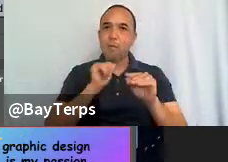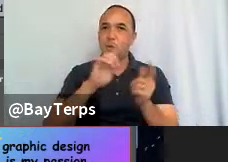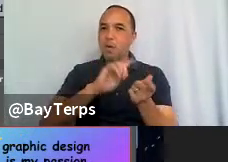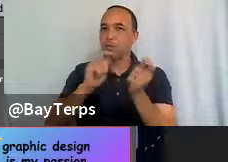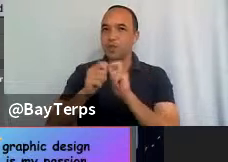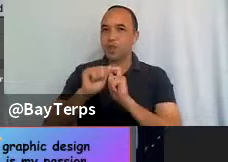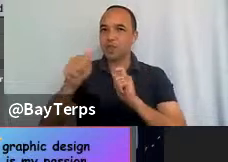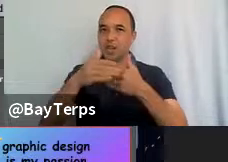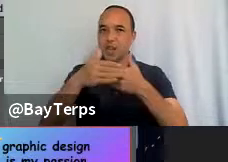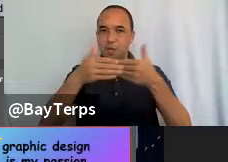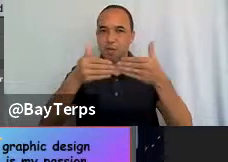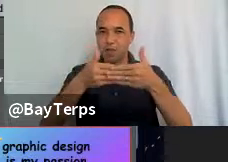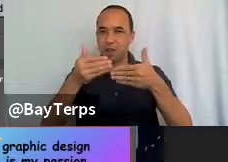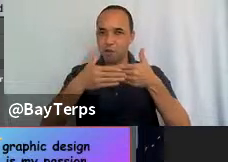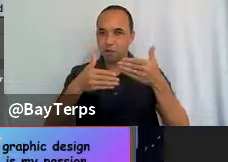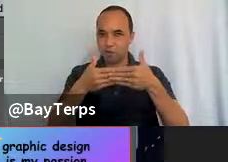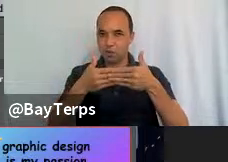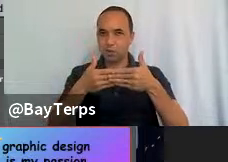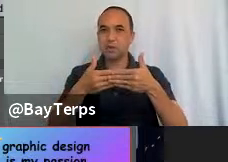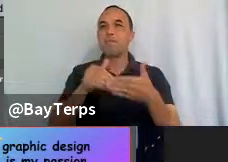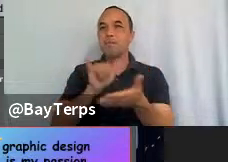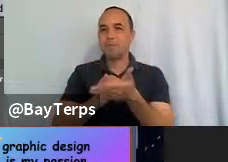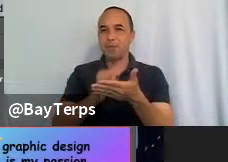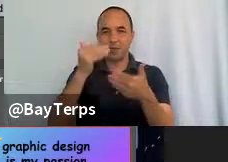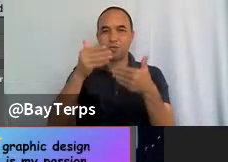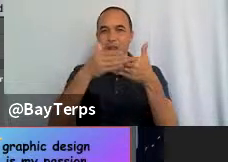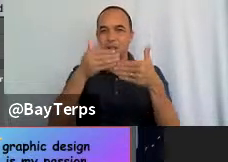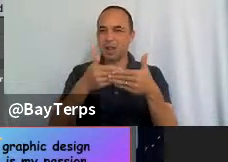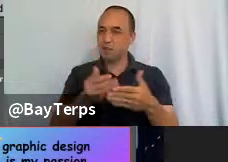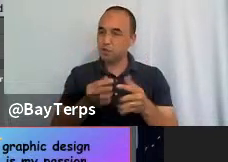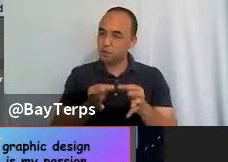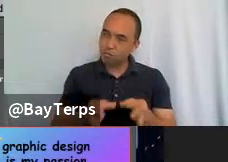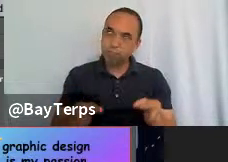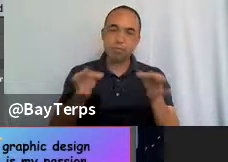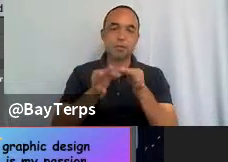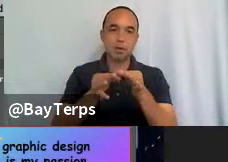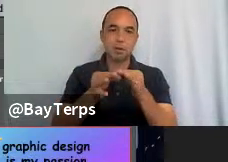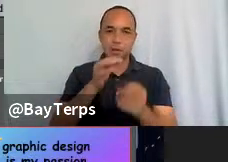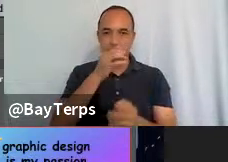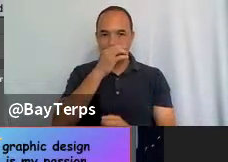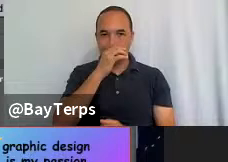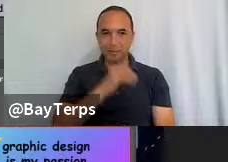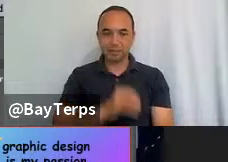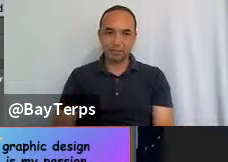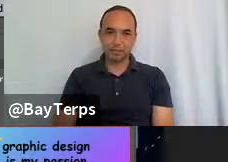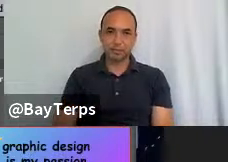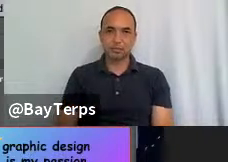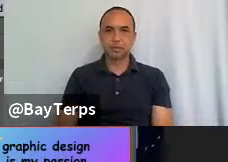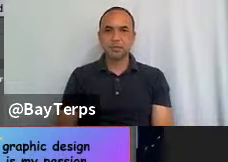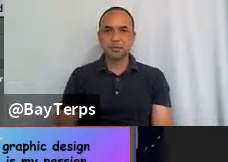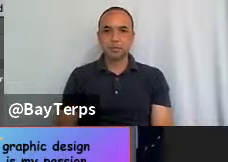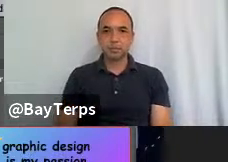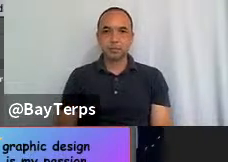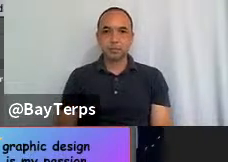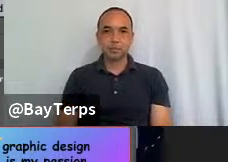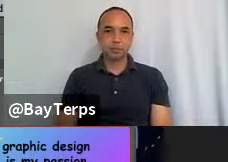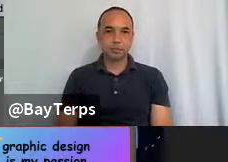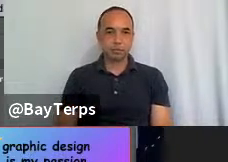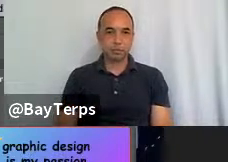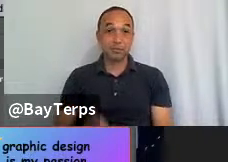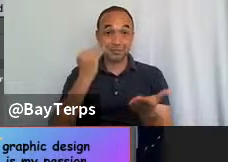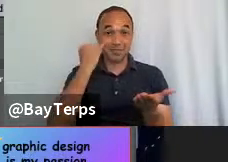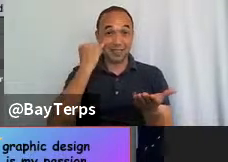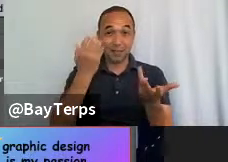the layers panel is super important to have. And if you don't feel like completely starting